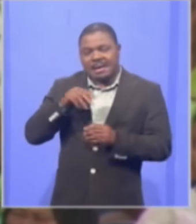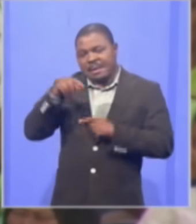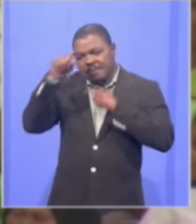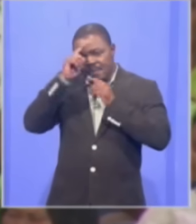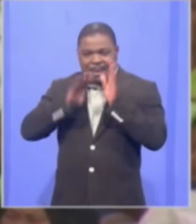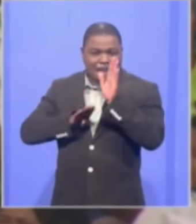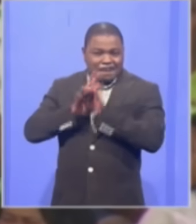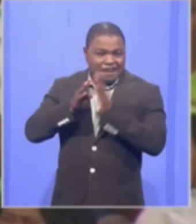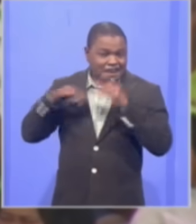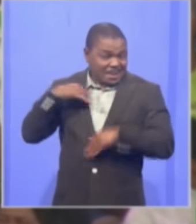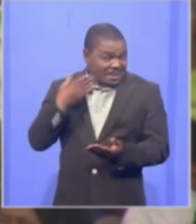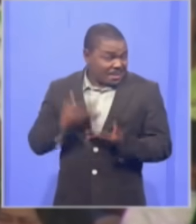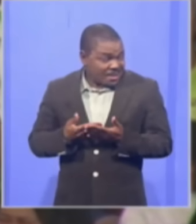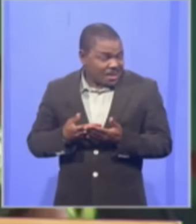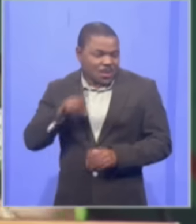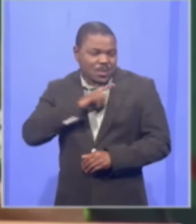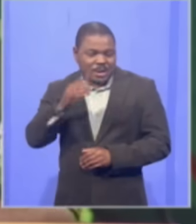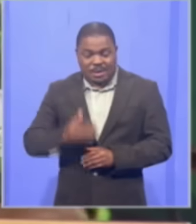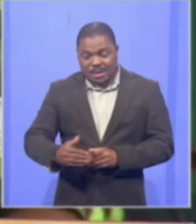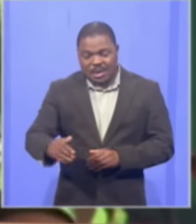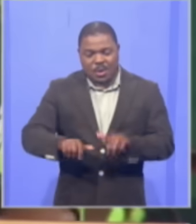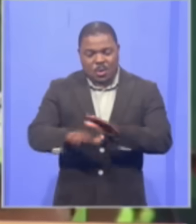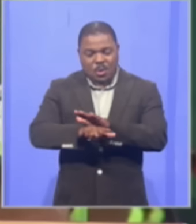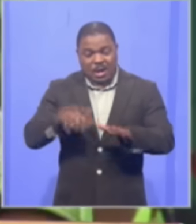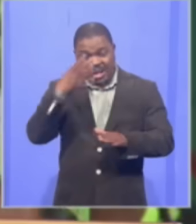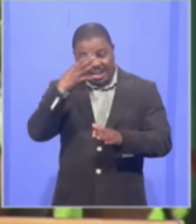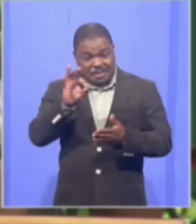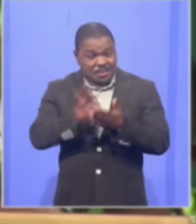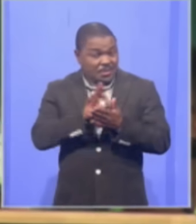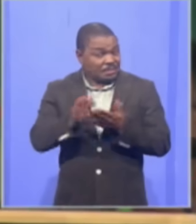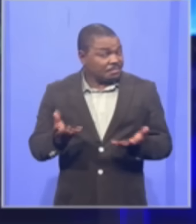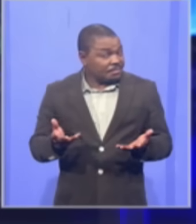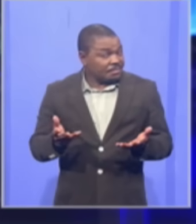kana ho lebilwe dikgethong tsa makgotla a metsi.